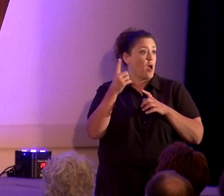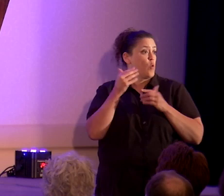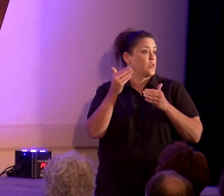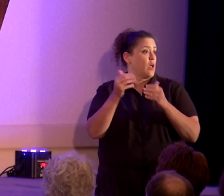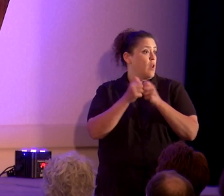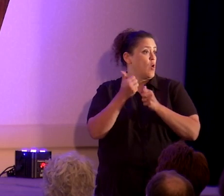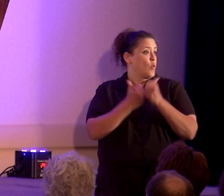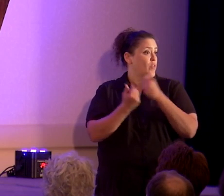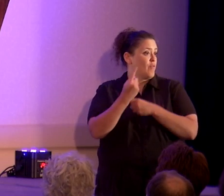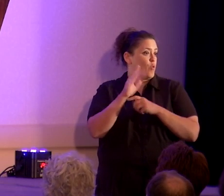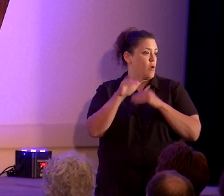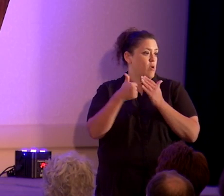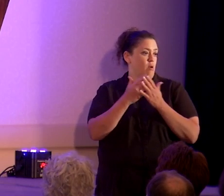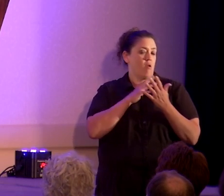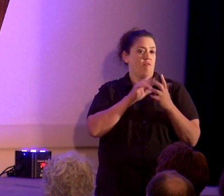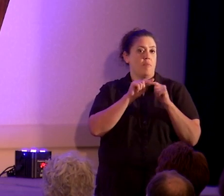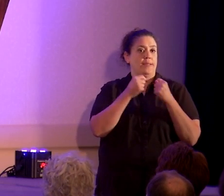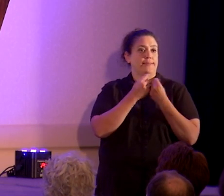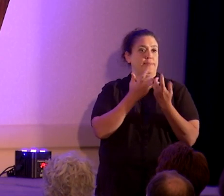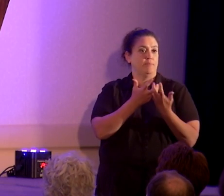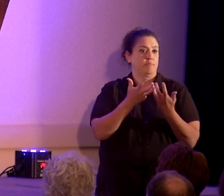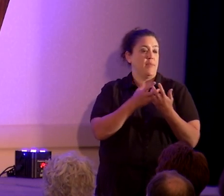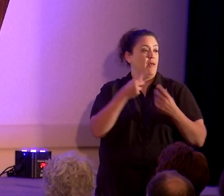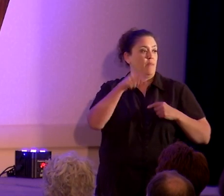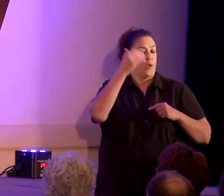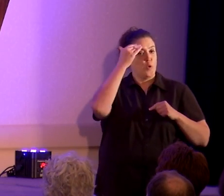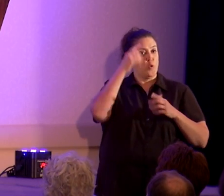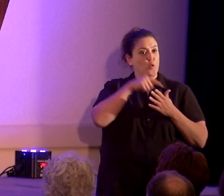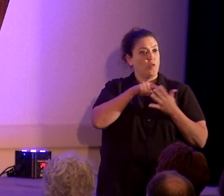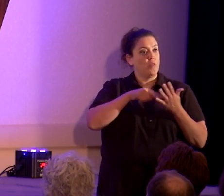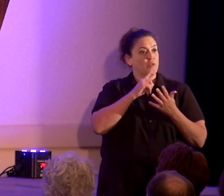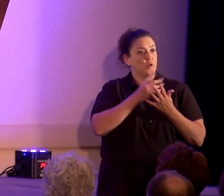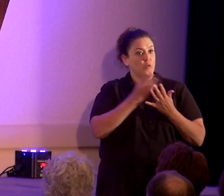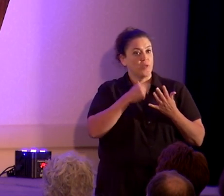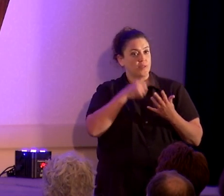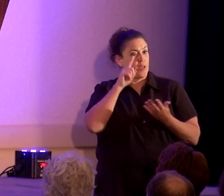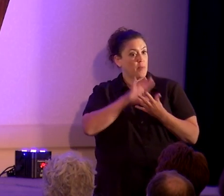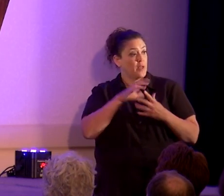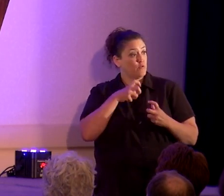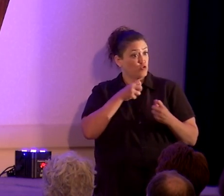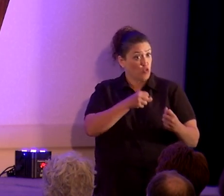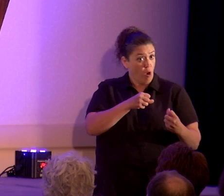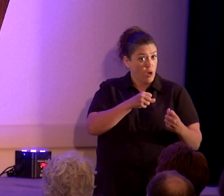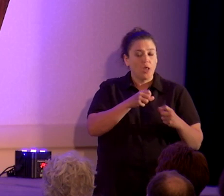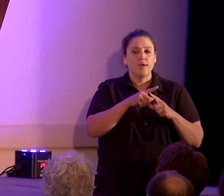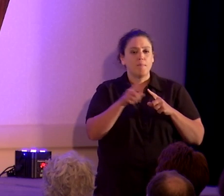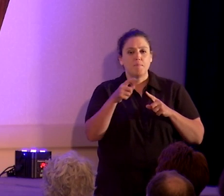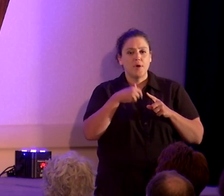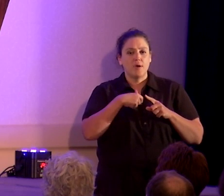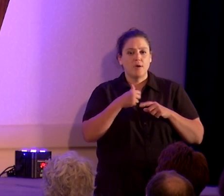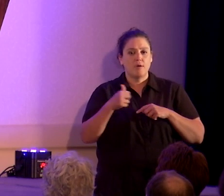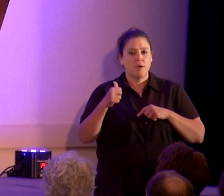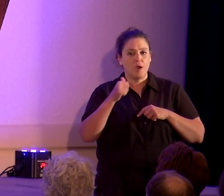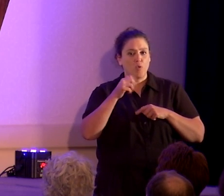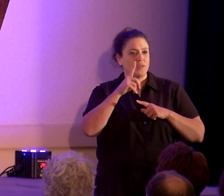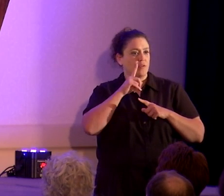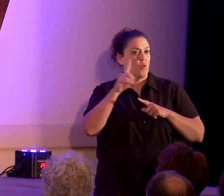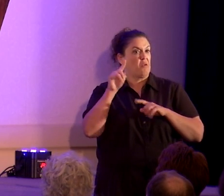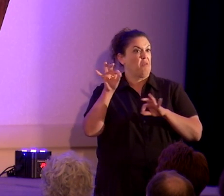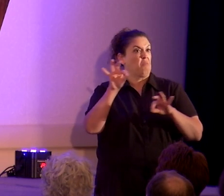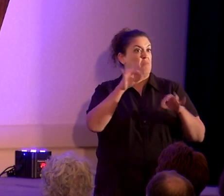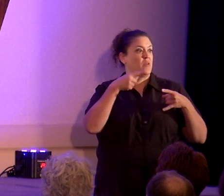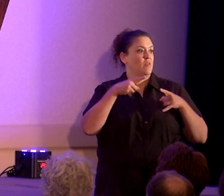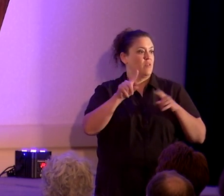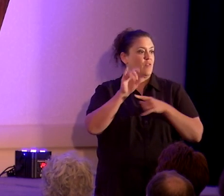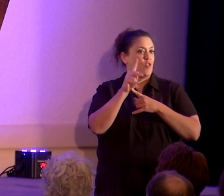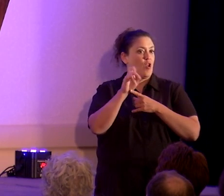every one of my teammates, because they knew that these are things that I believe strongly on, but I wasn't going to proselytize at them in the